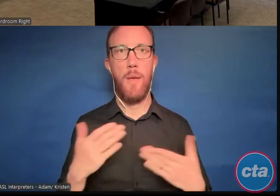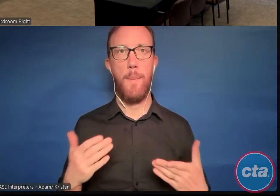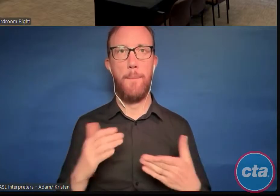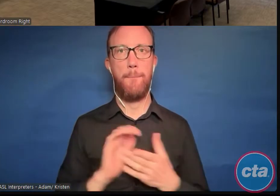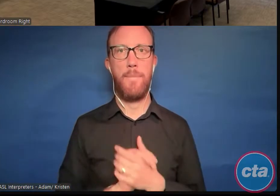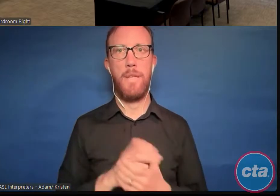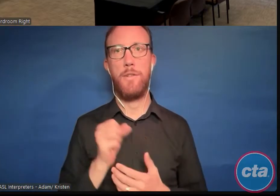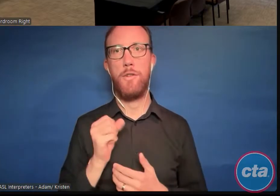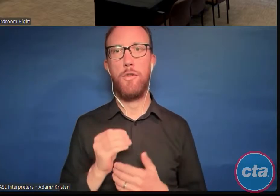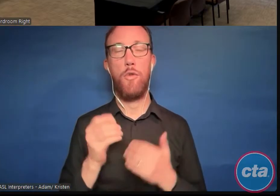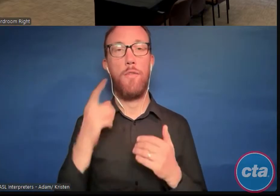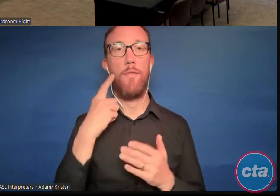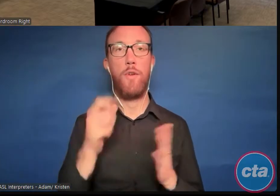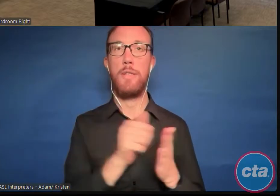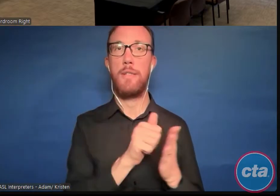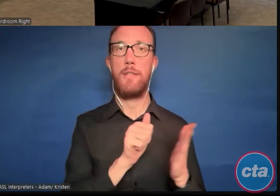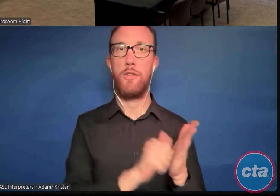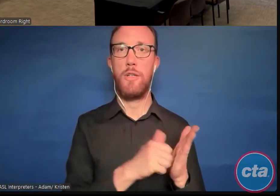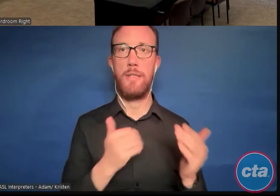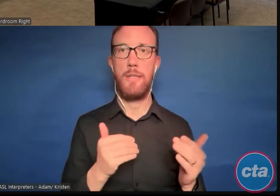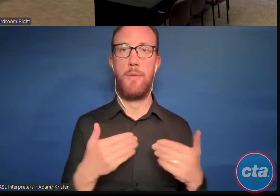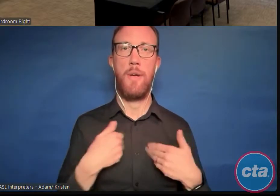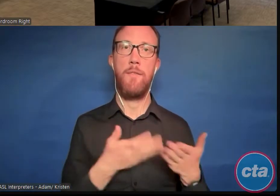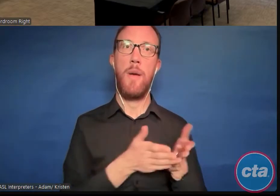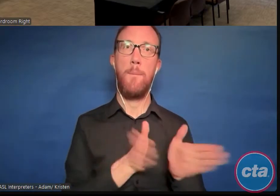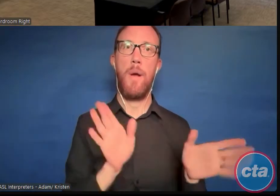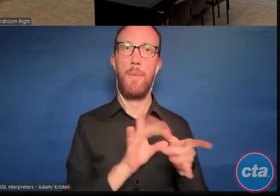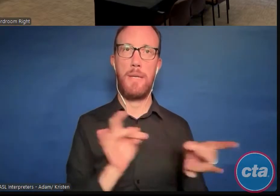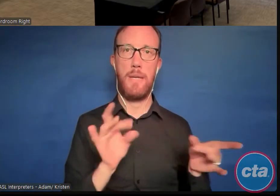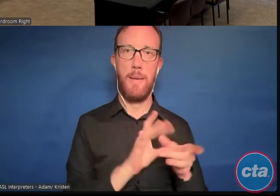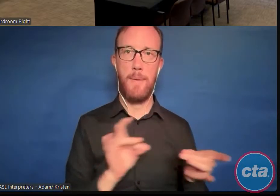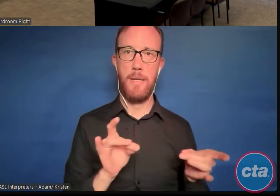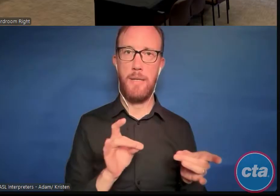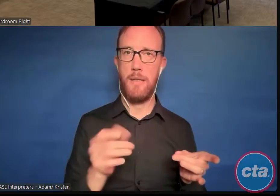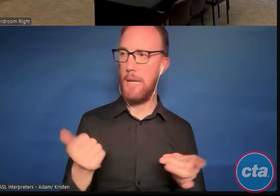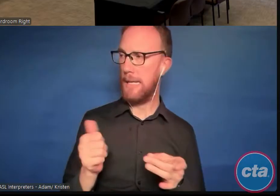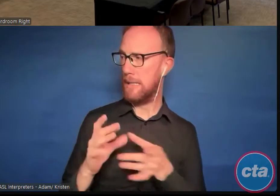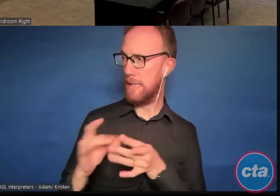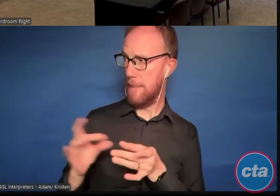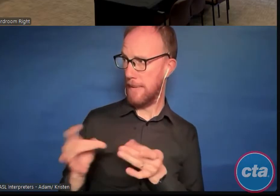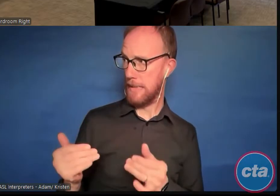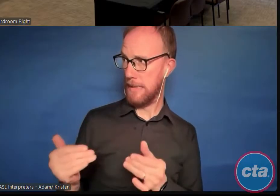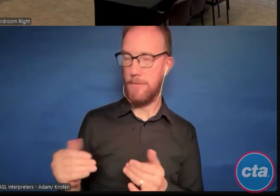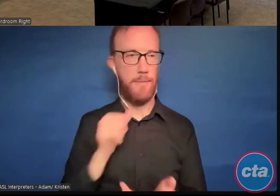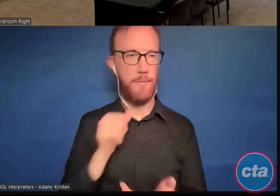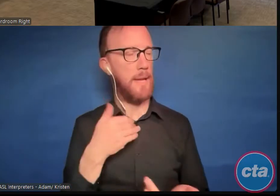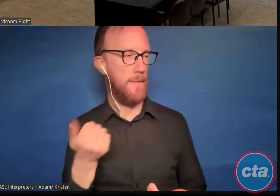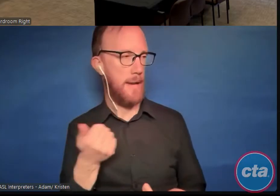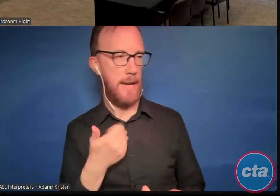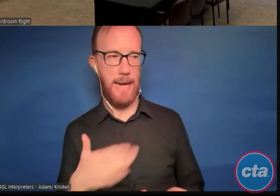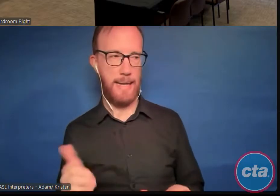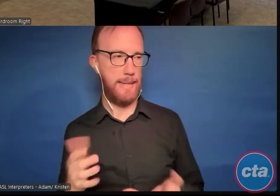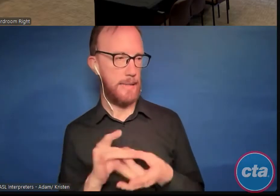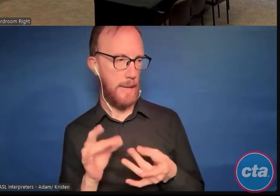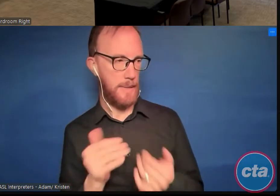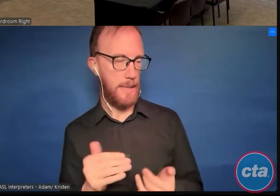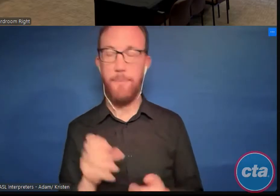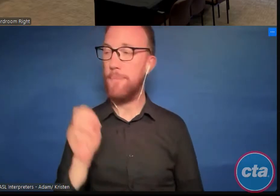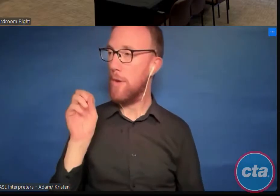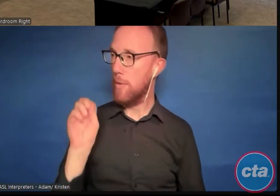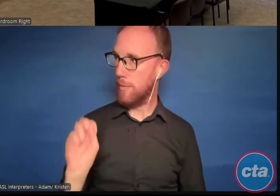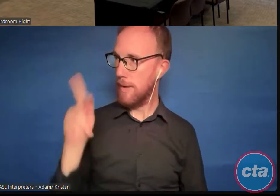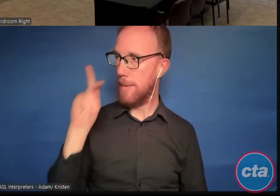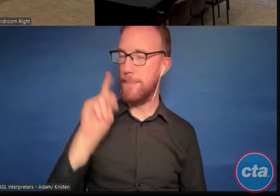So for our agenda, we have public comments. Do we have any comments today? We do not have any public comments today.